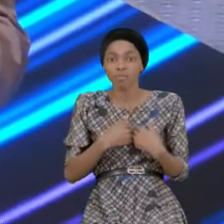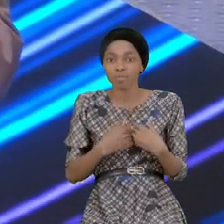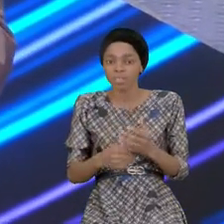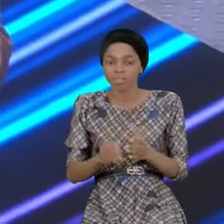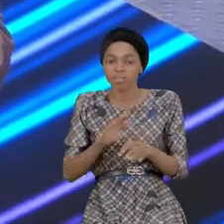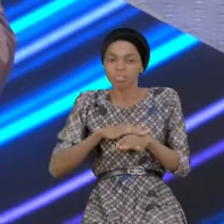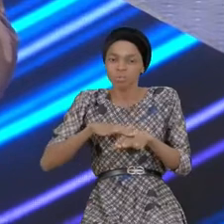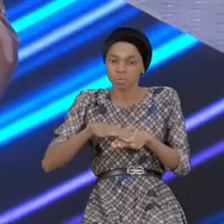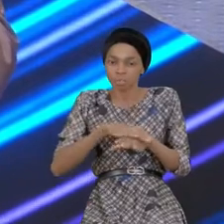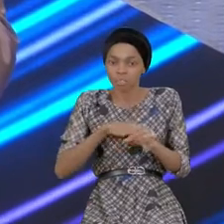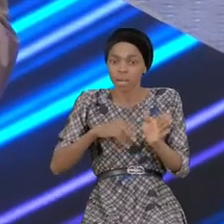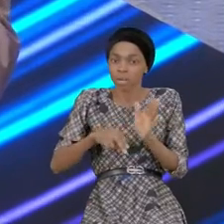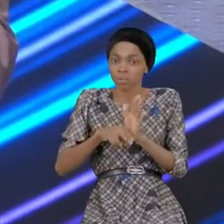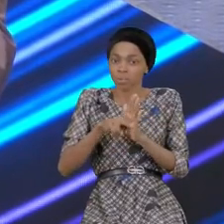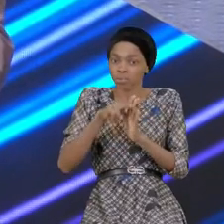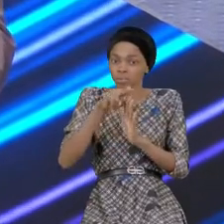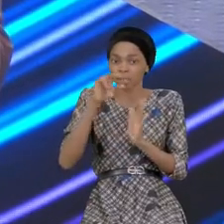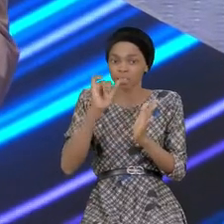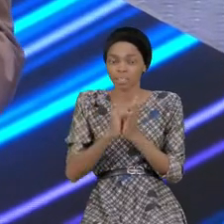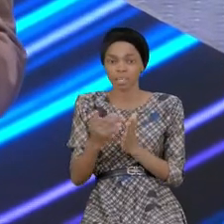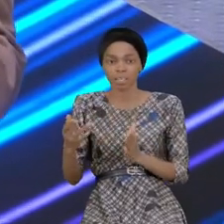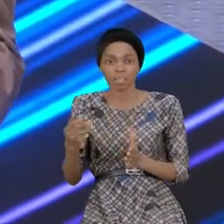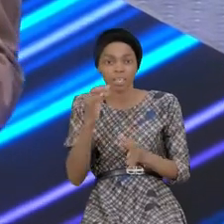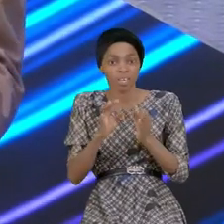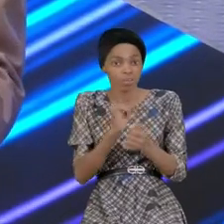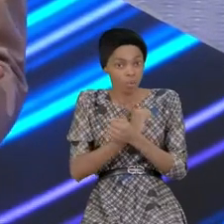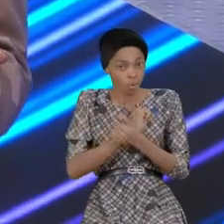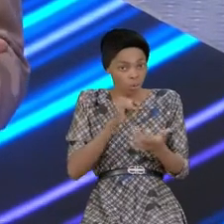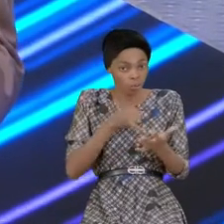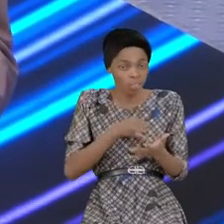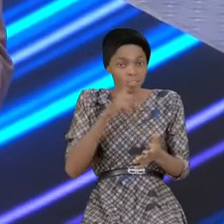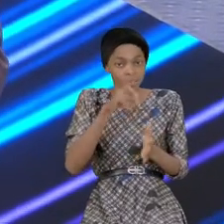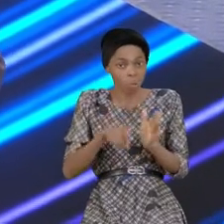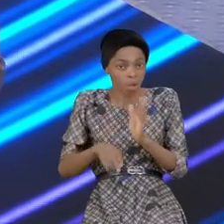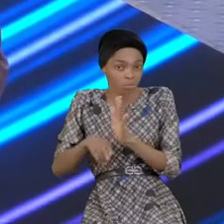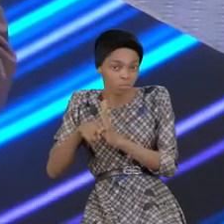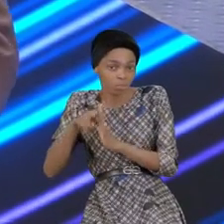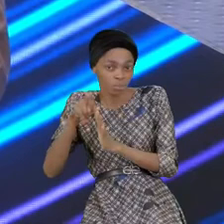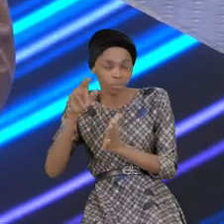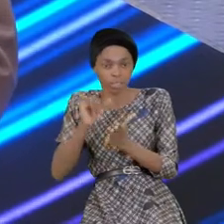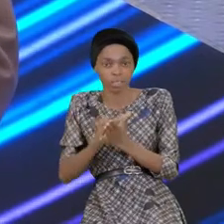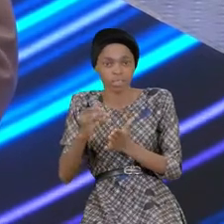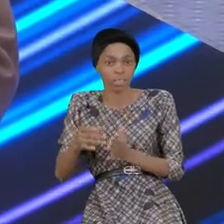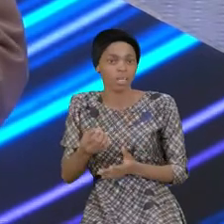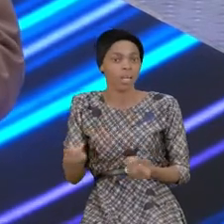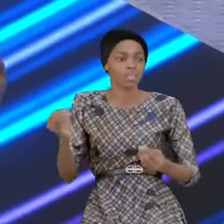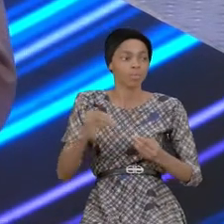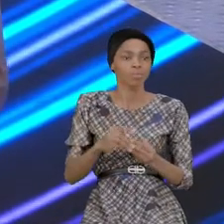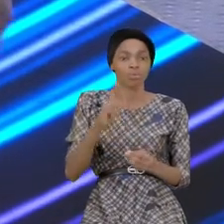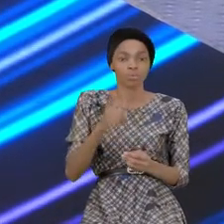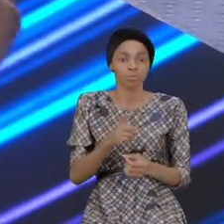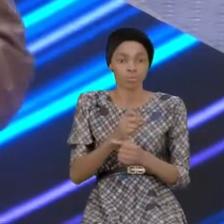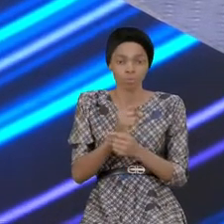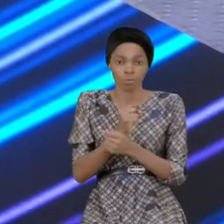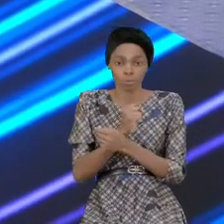because if you love it, you nurse it. And the more you nurse that thing, the more it will